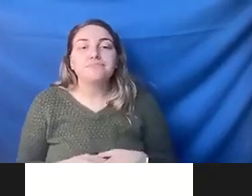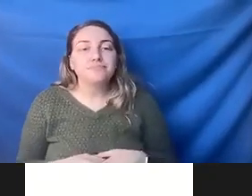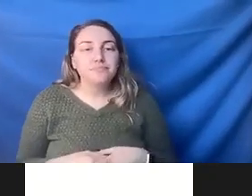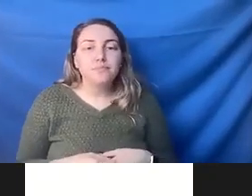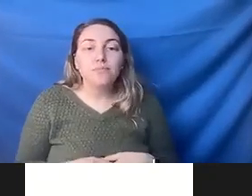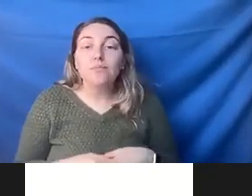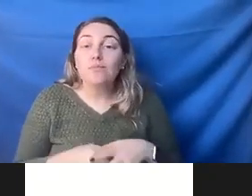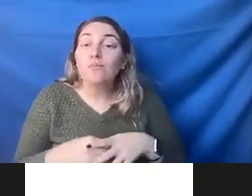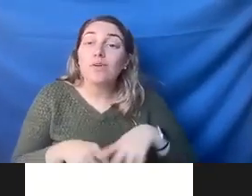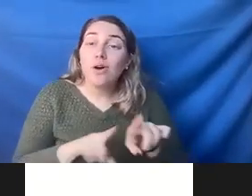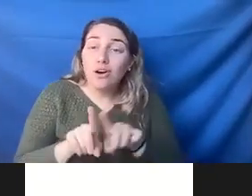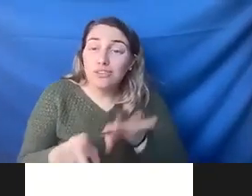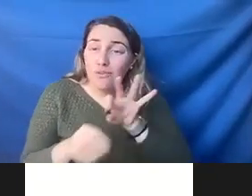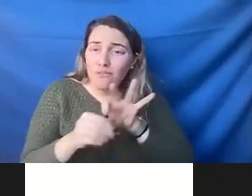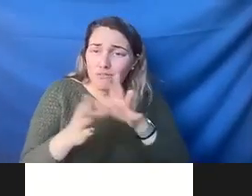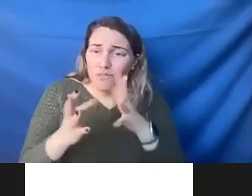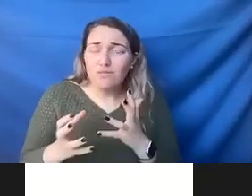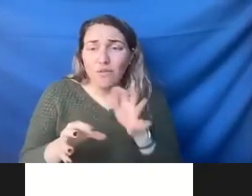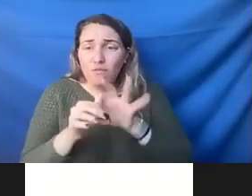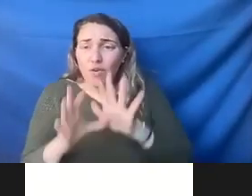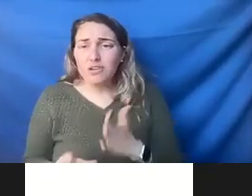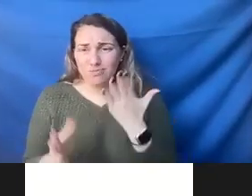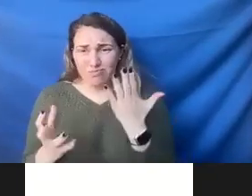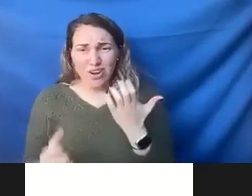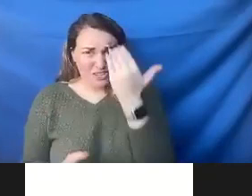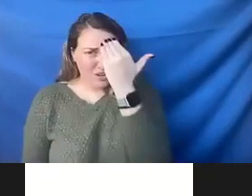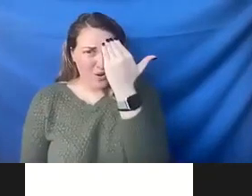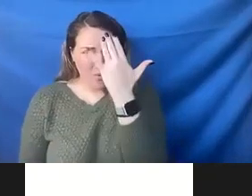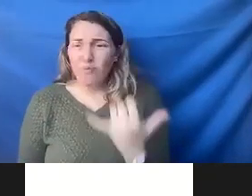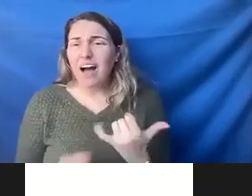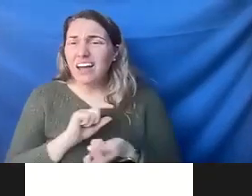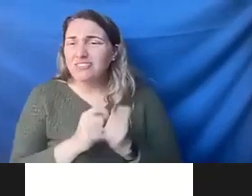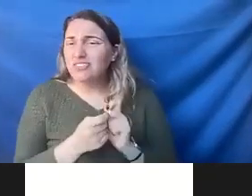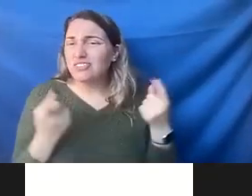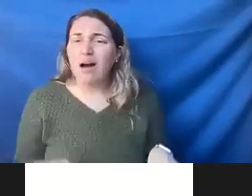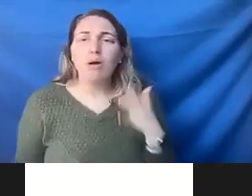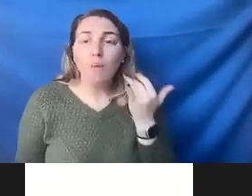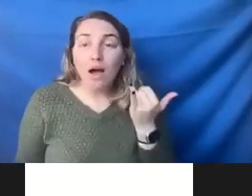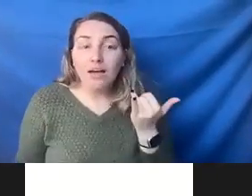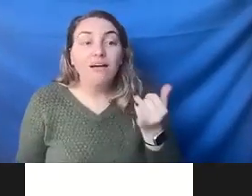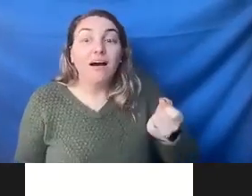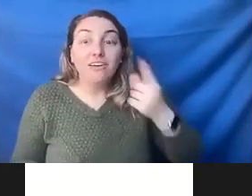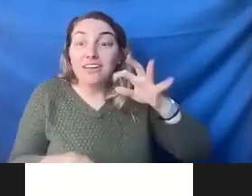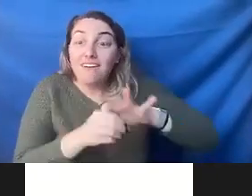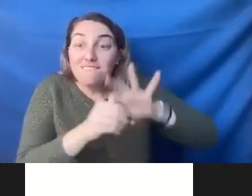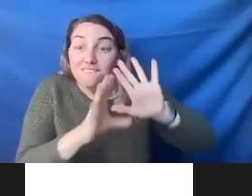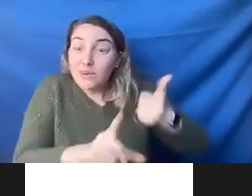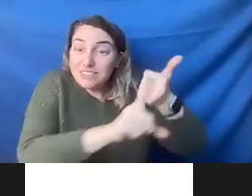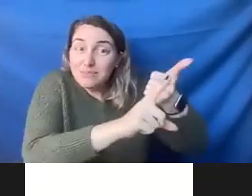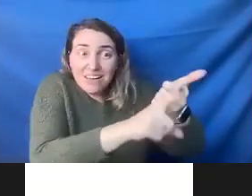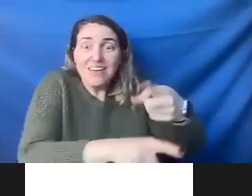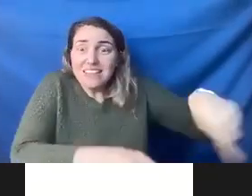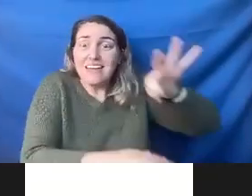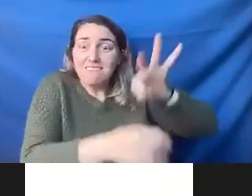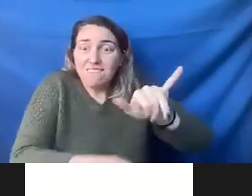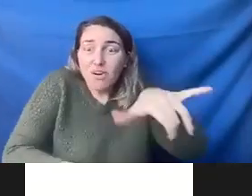why this change is happening. So that's why I highlighted that voters themselves voted on this. 74% of New Yorkers voted yes on